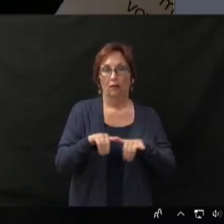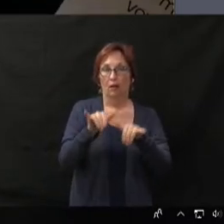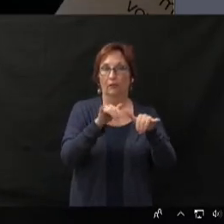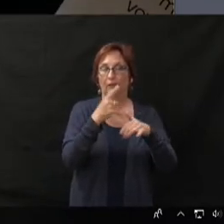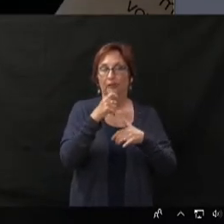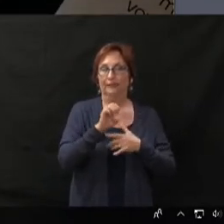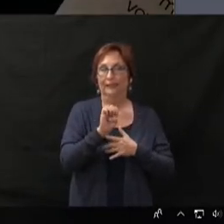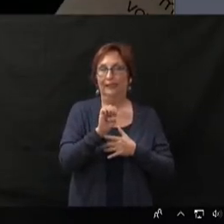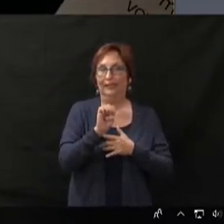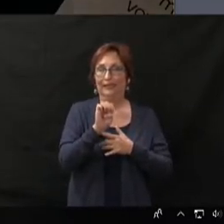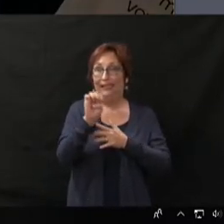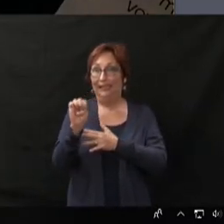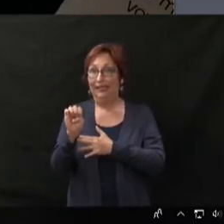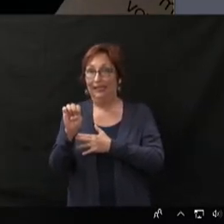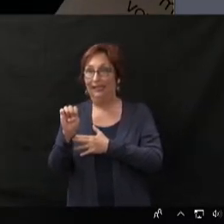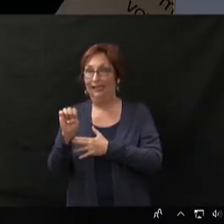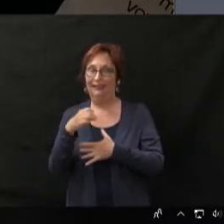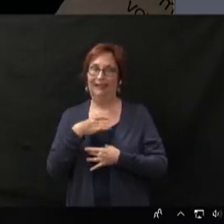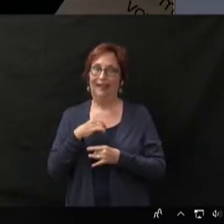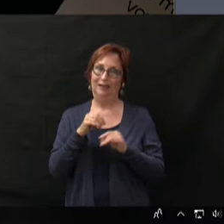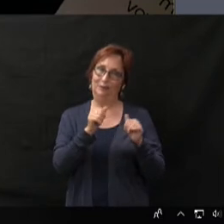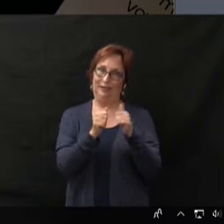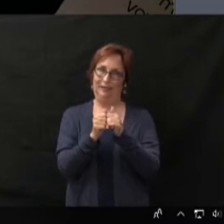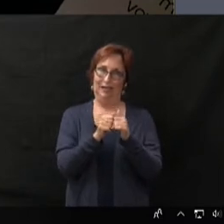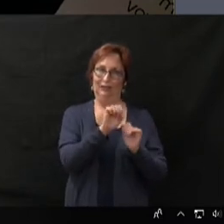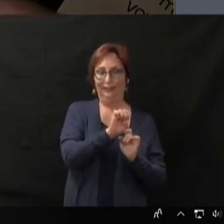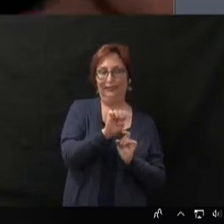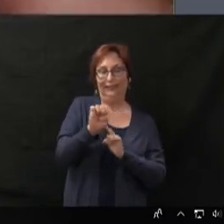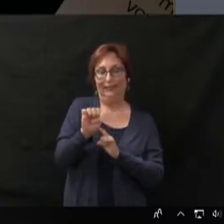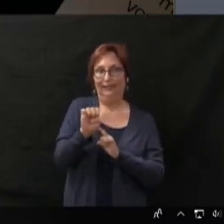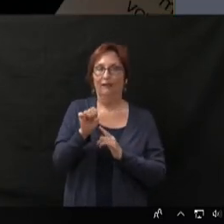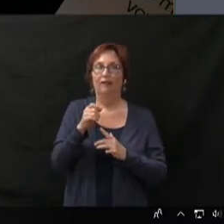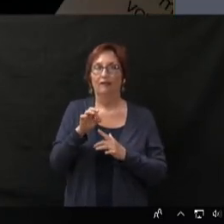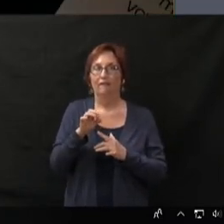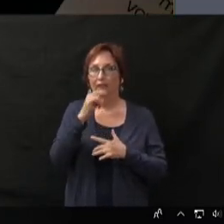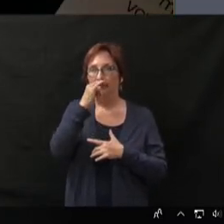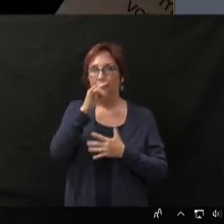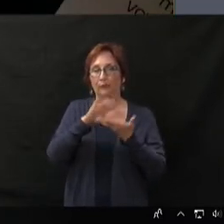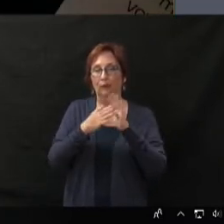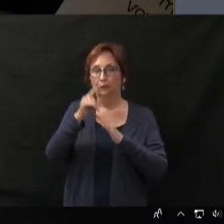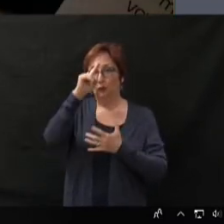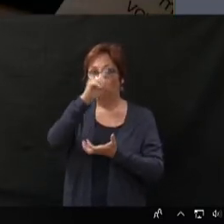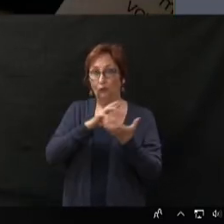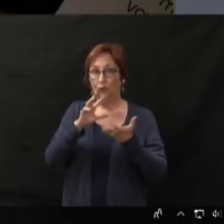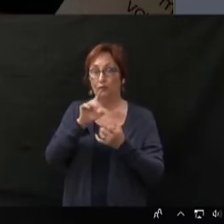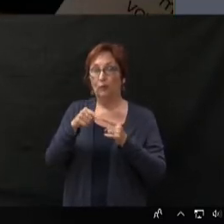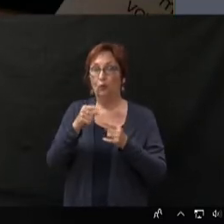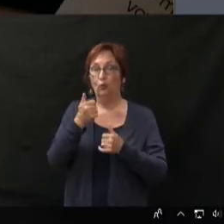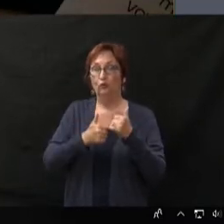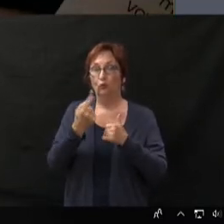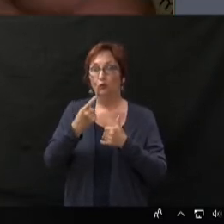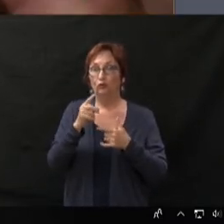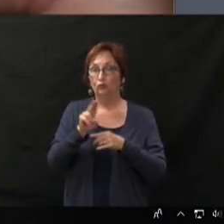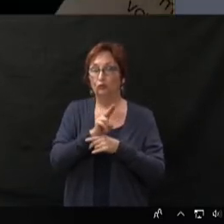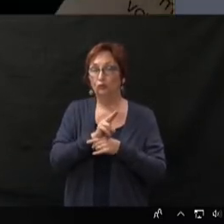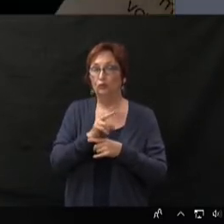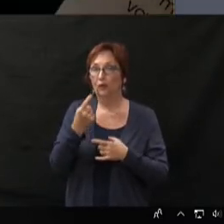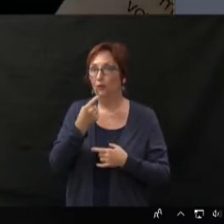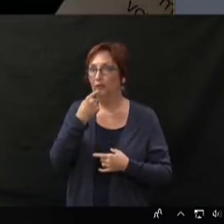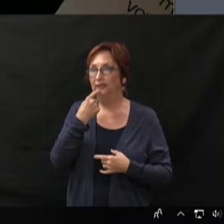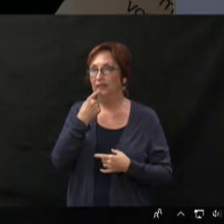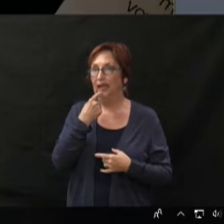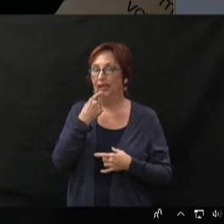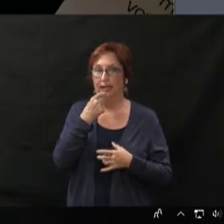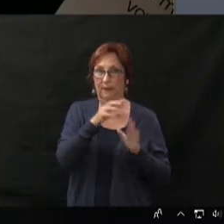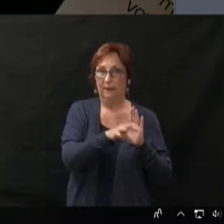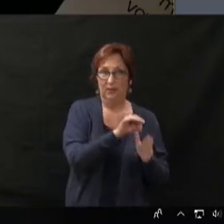together. So if they're confused a little bit about which one to use, I always say pick